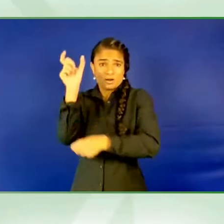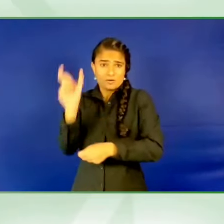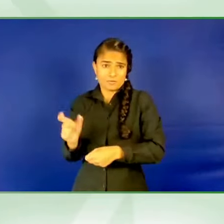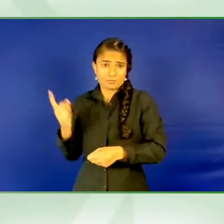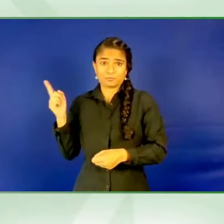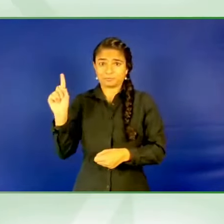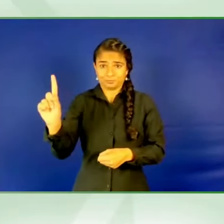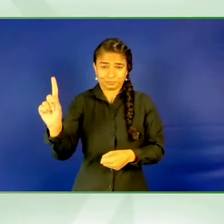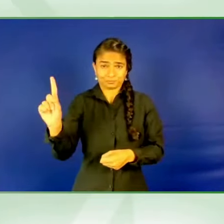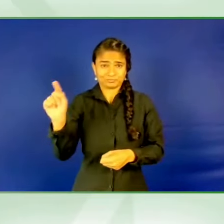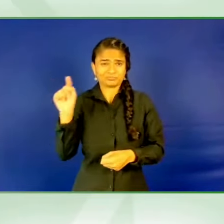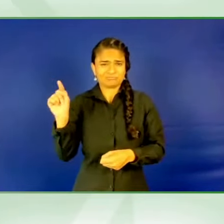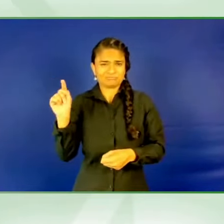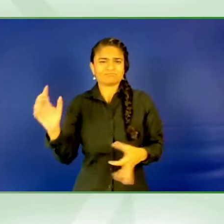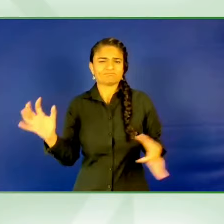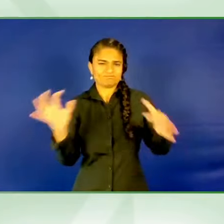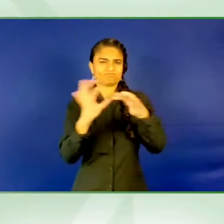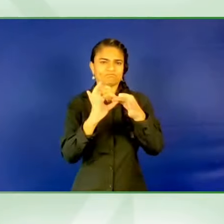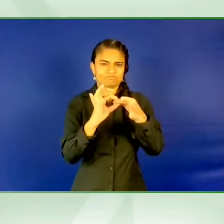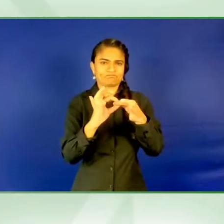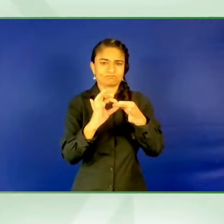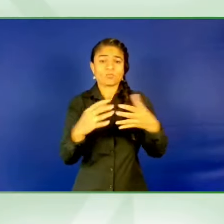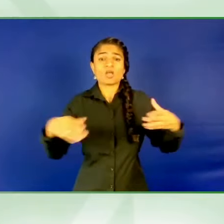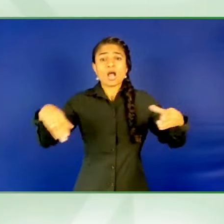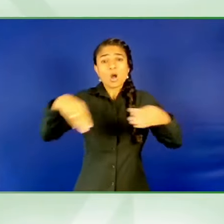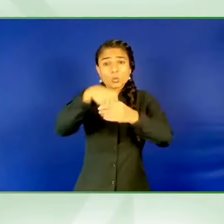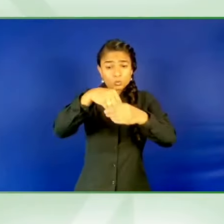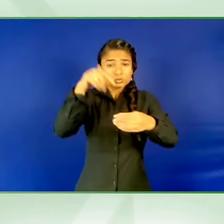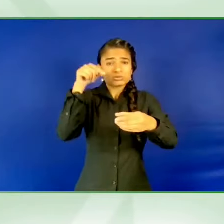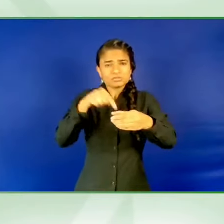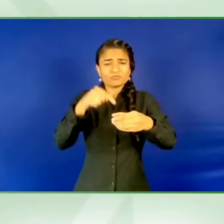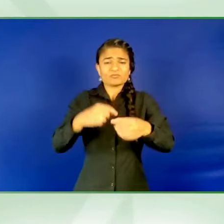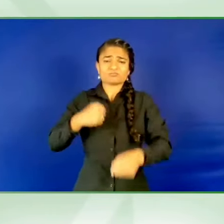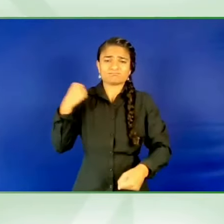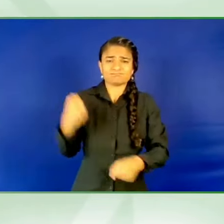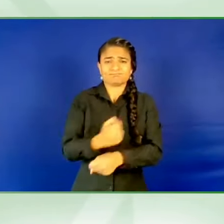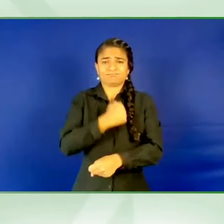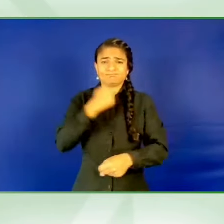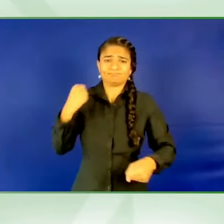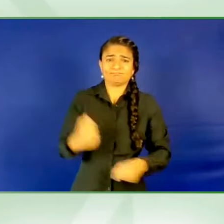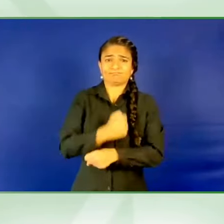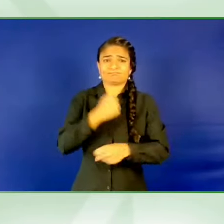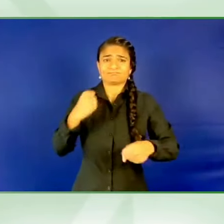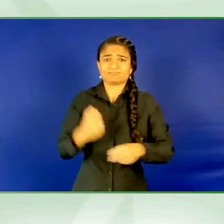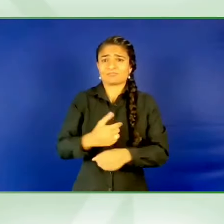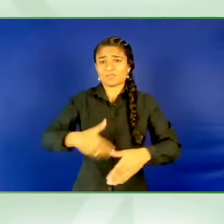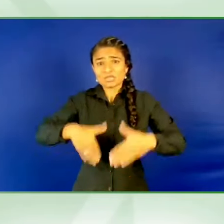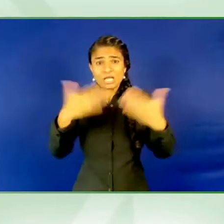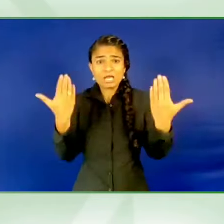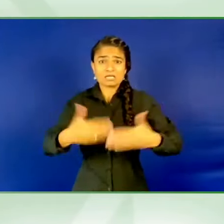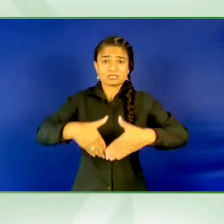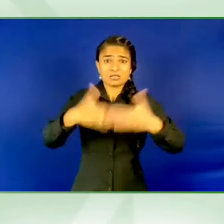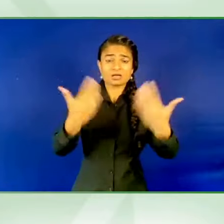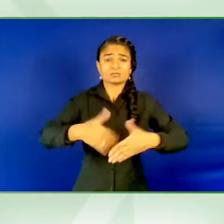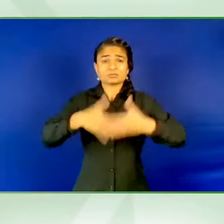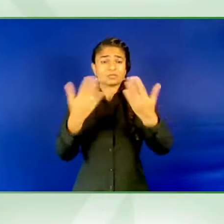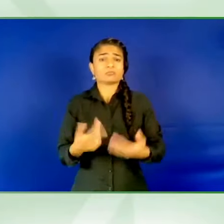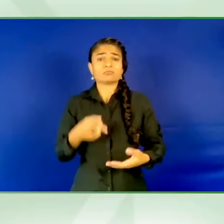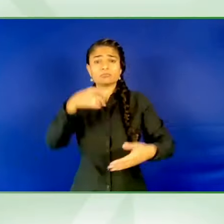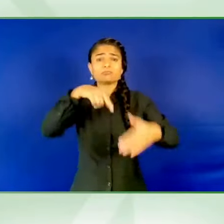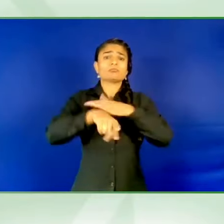3 things, simple things that you can do to create a more welcome environment around you. It's that